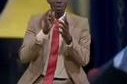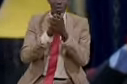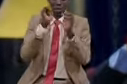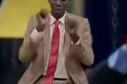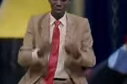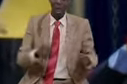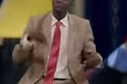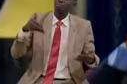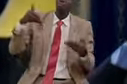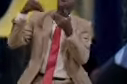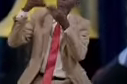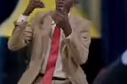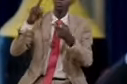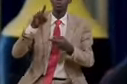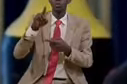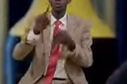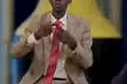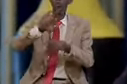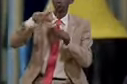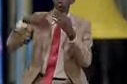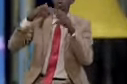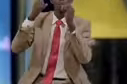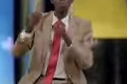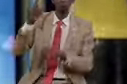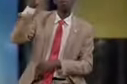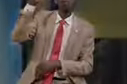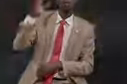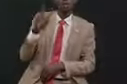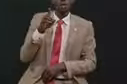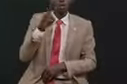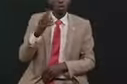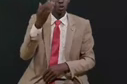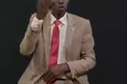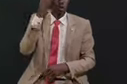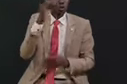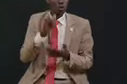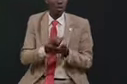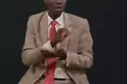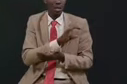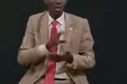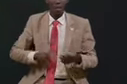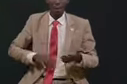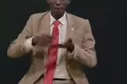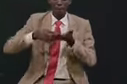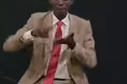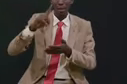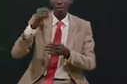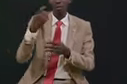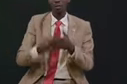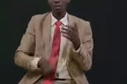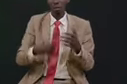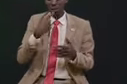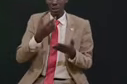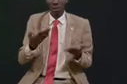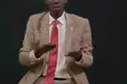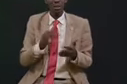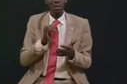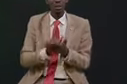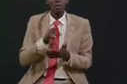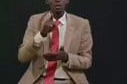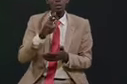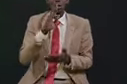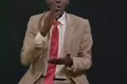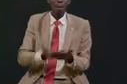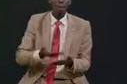with the Almighty God. And then you know he paid the price. It says, for ye are bought with a price,